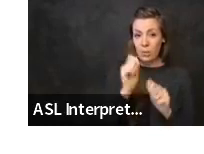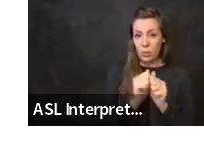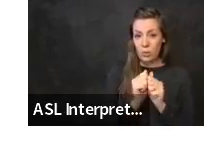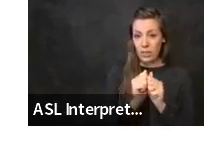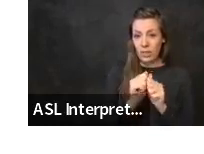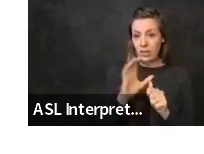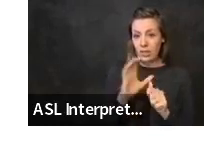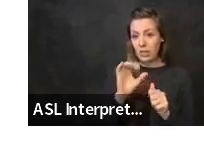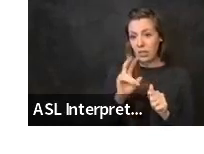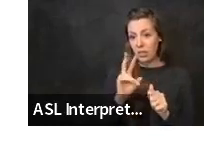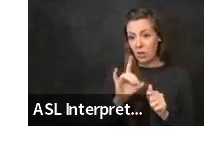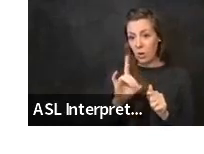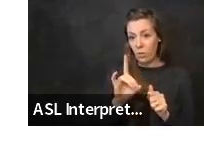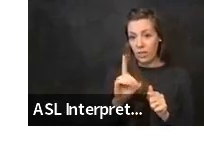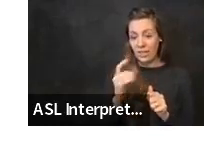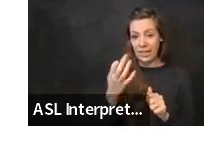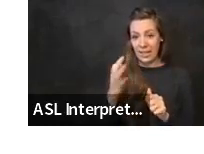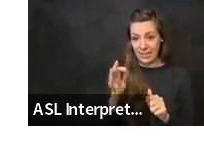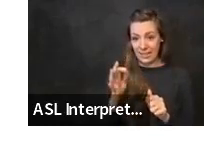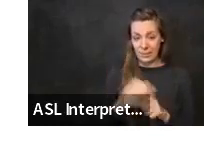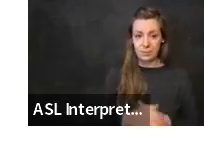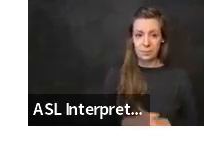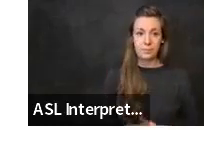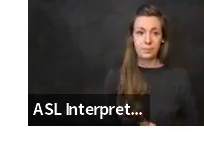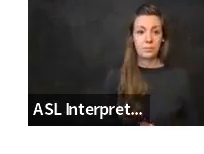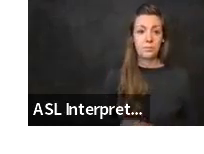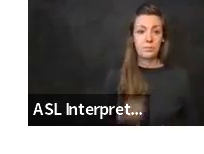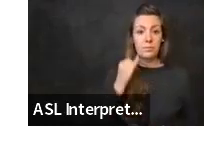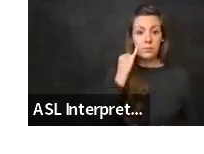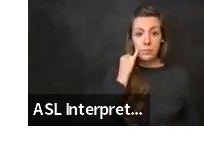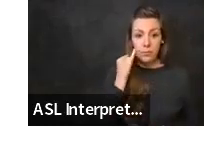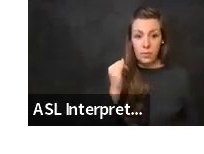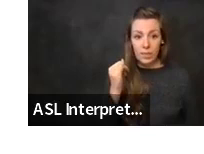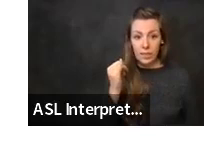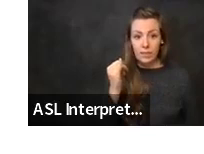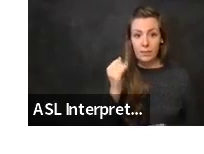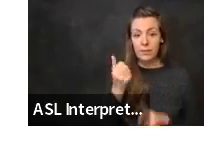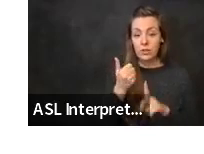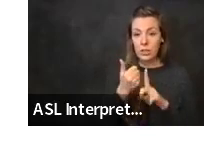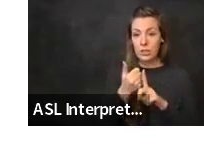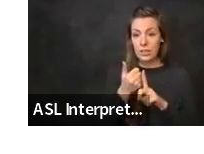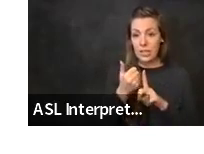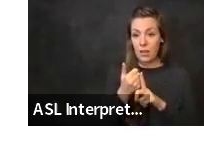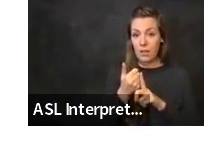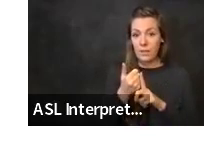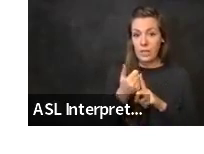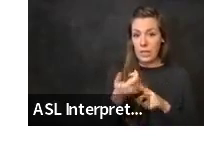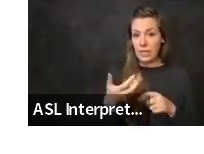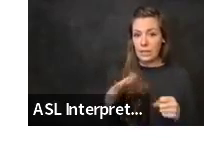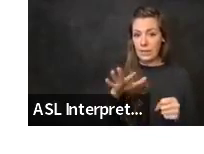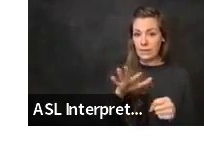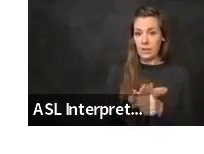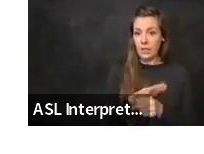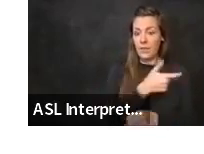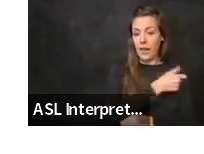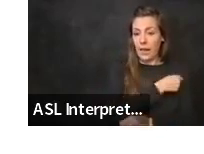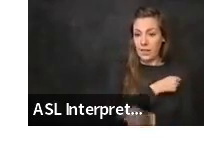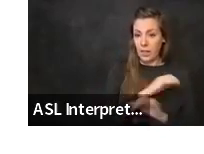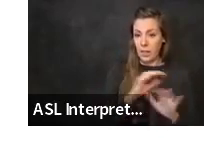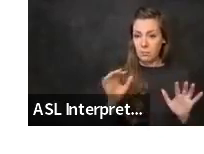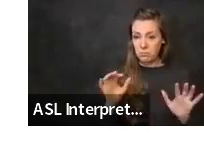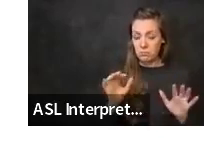a little confusion there. So if you are fully updated in your vaccination, that